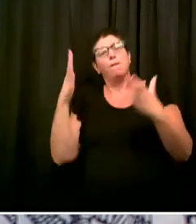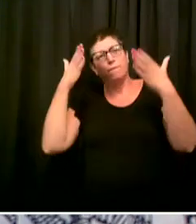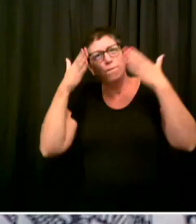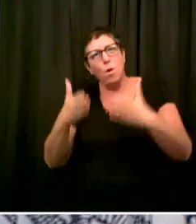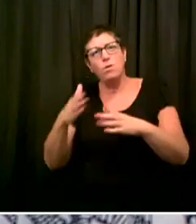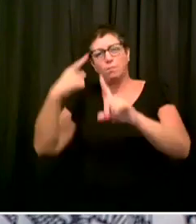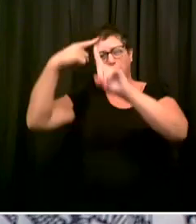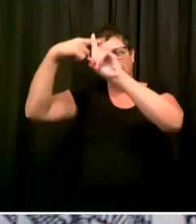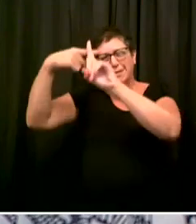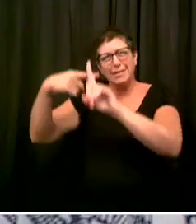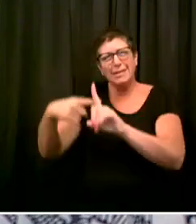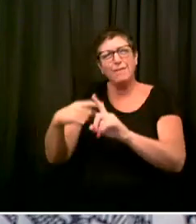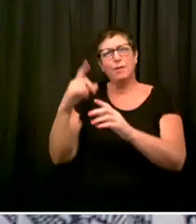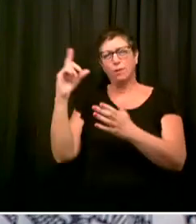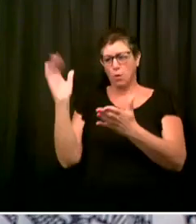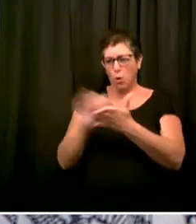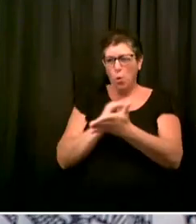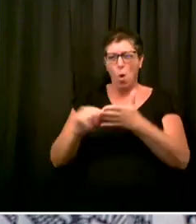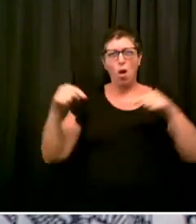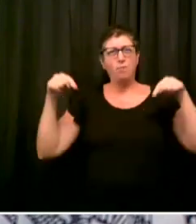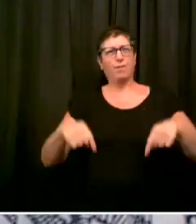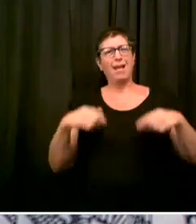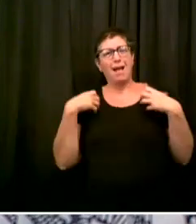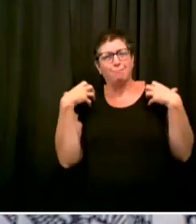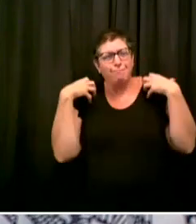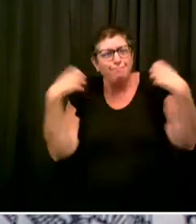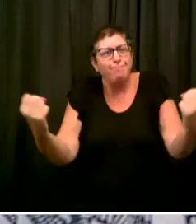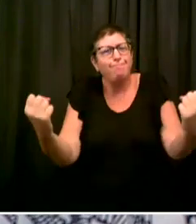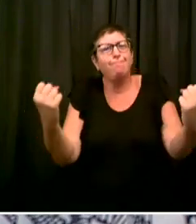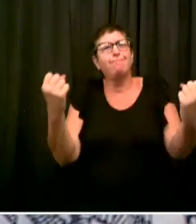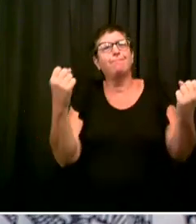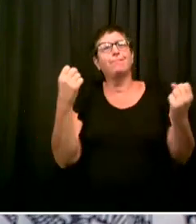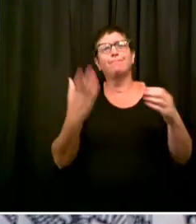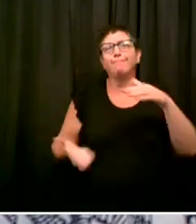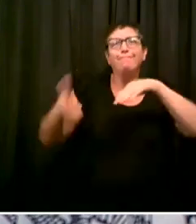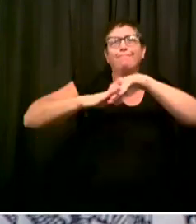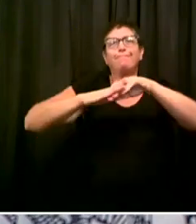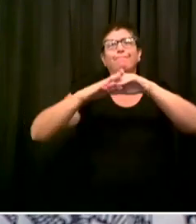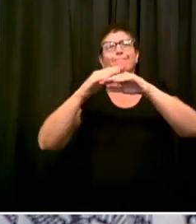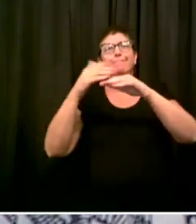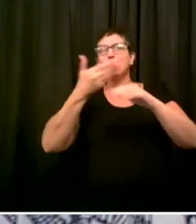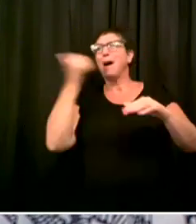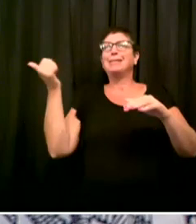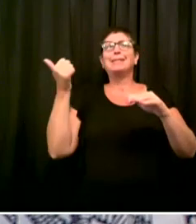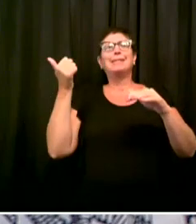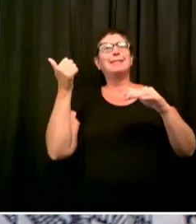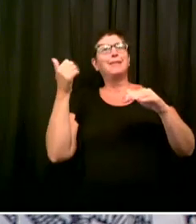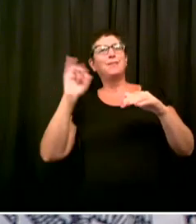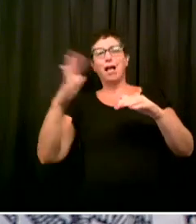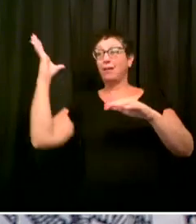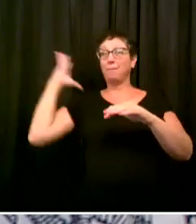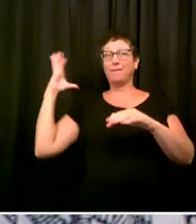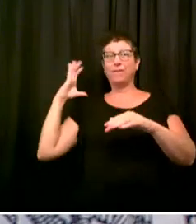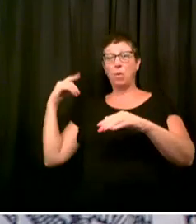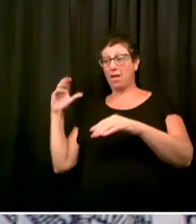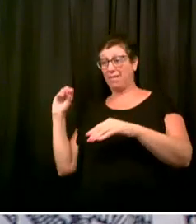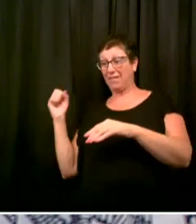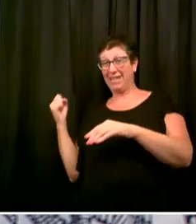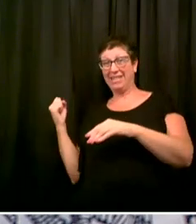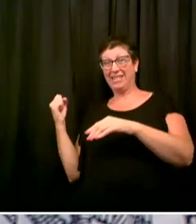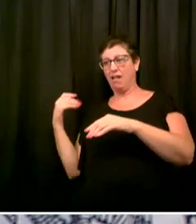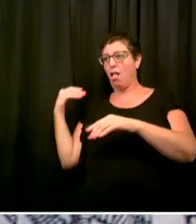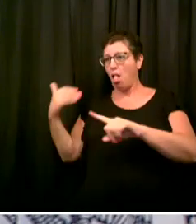can persevere. We've come back from so much adversity from the 70s on through today, time after time. I'm just wondering, what's the